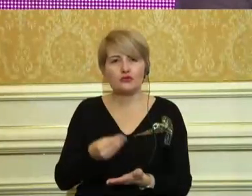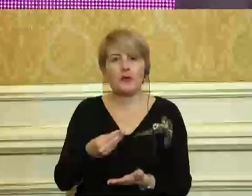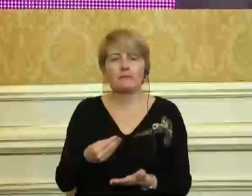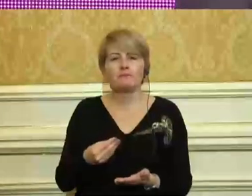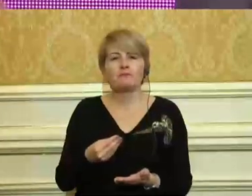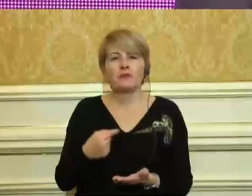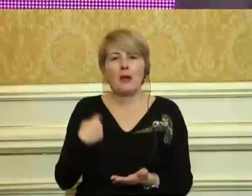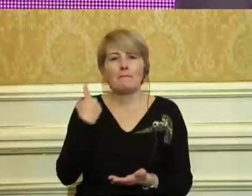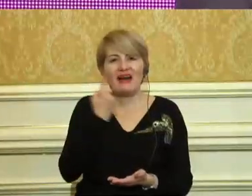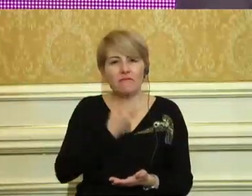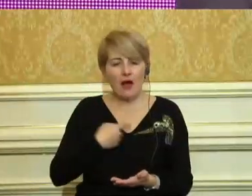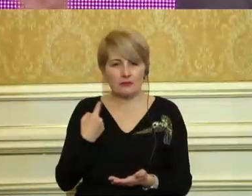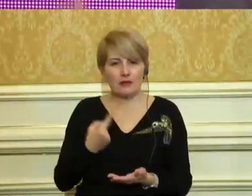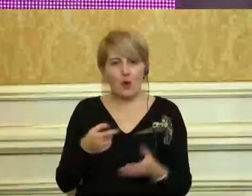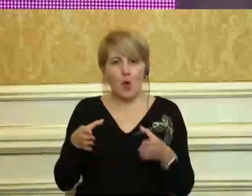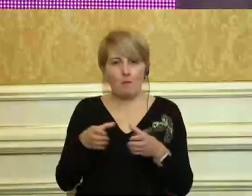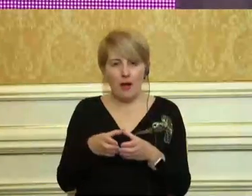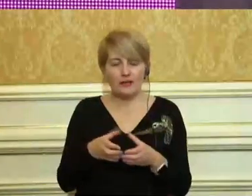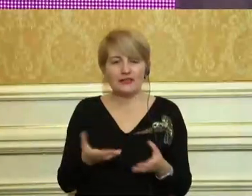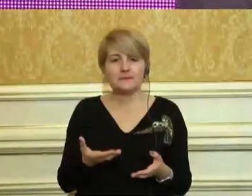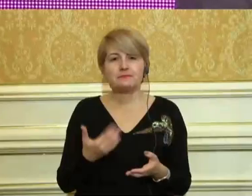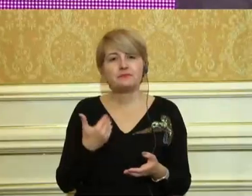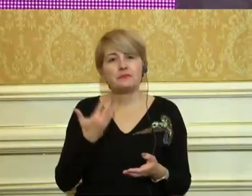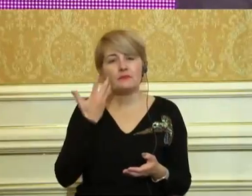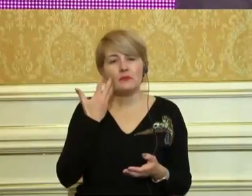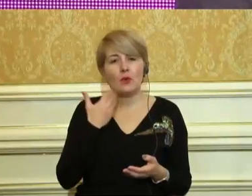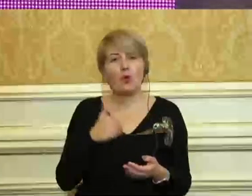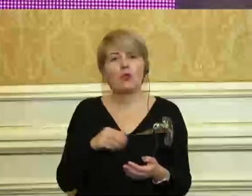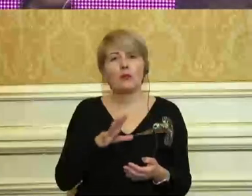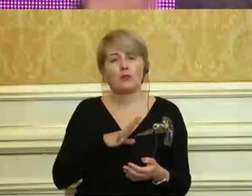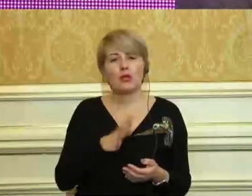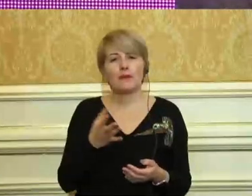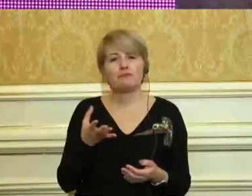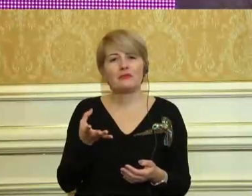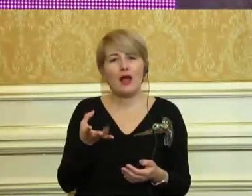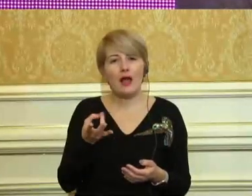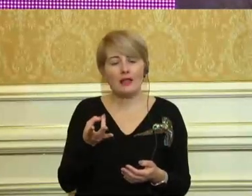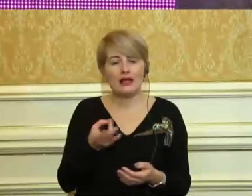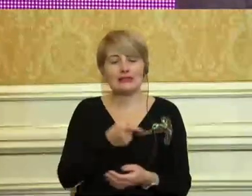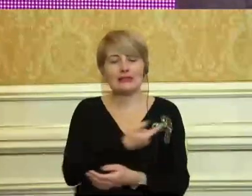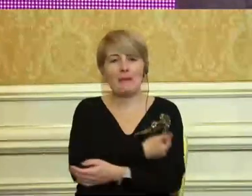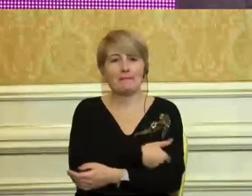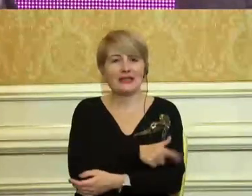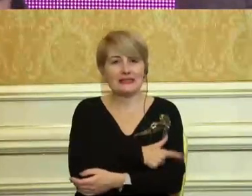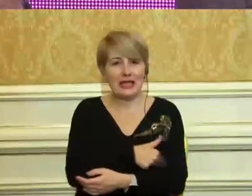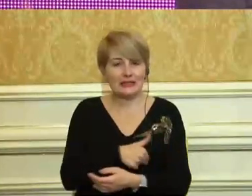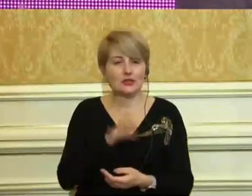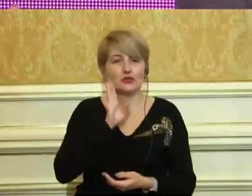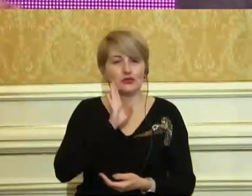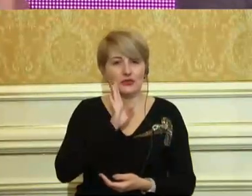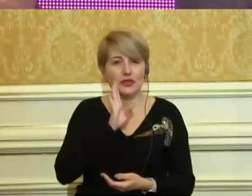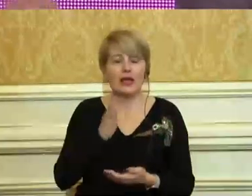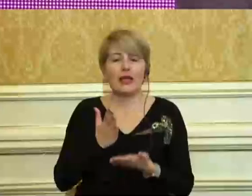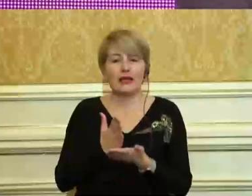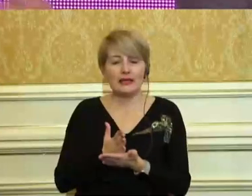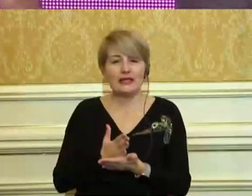2019, we will pay some services from the private companies from the budget. So, for example, tests, medical tests or